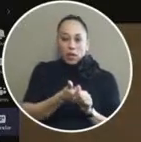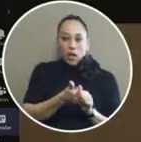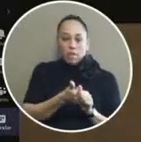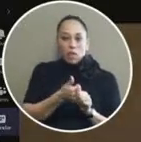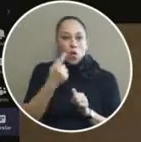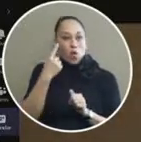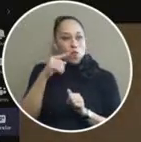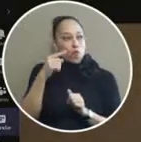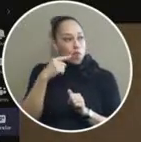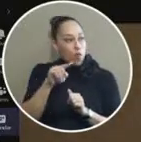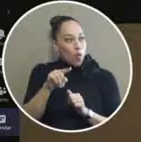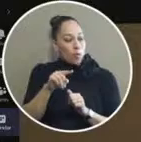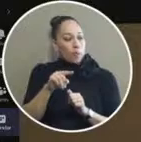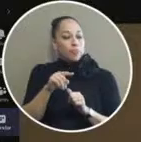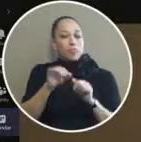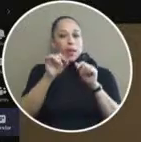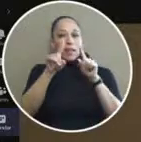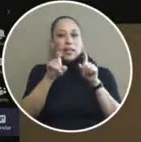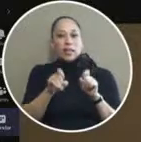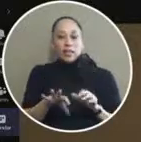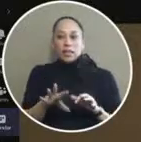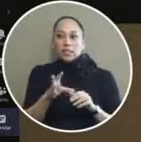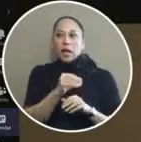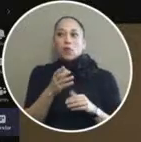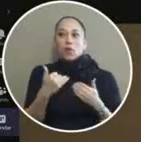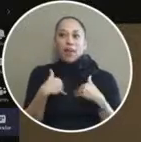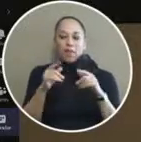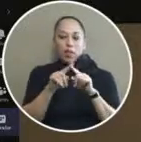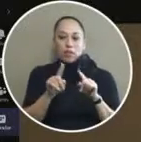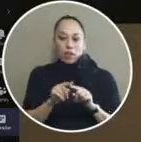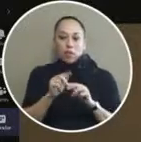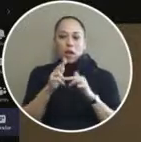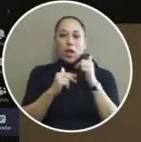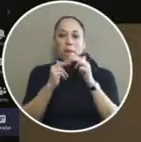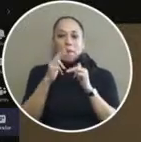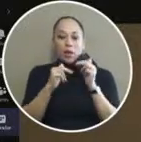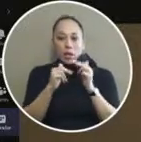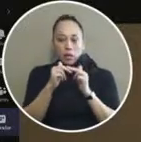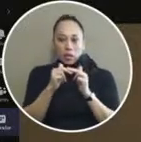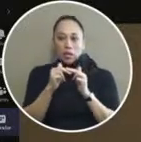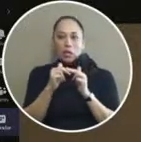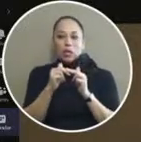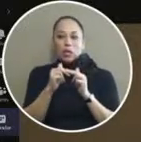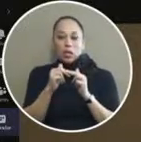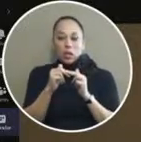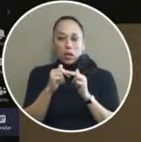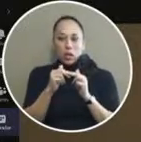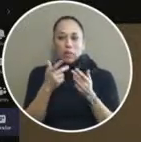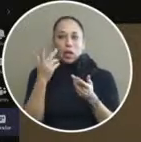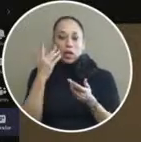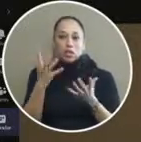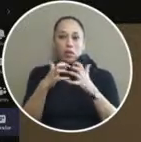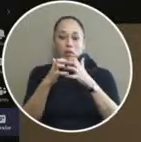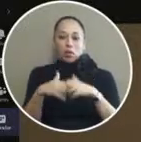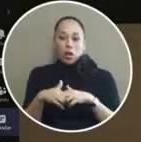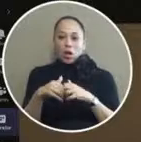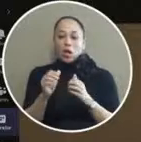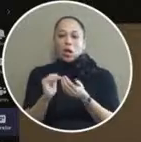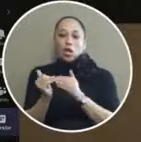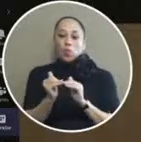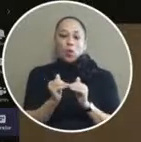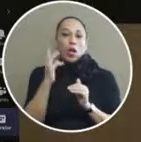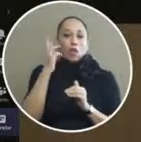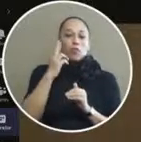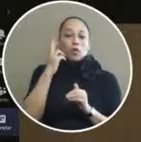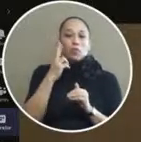of the high rate of testing, but then we have other facilities that are said that they're going to be closing down in our community because